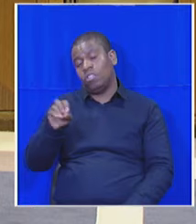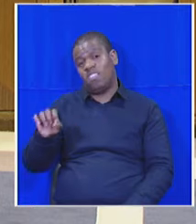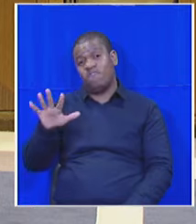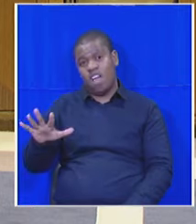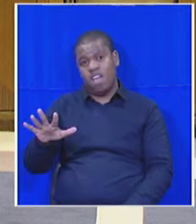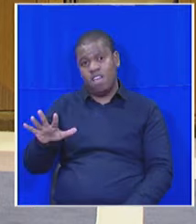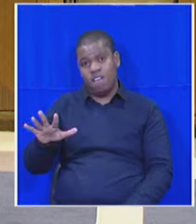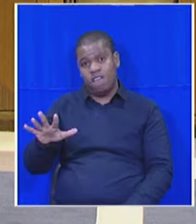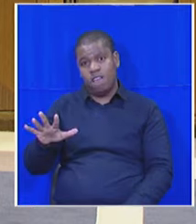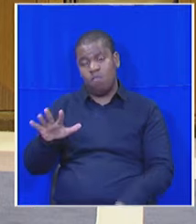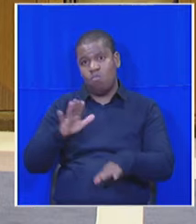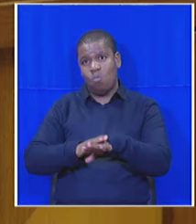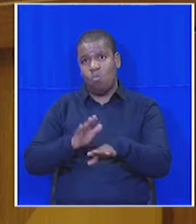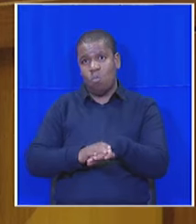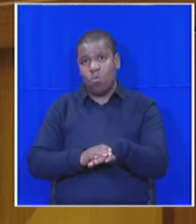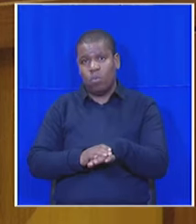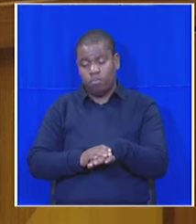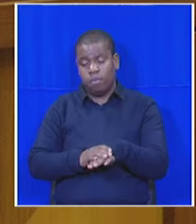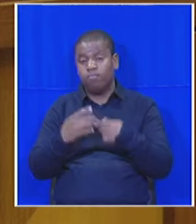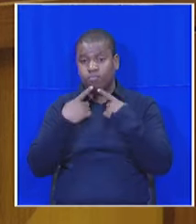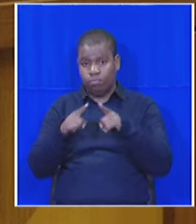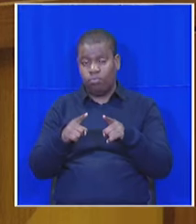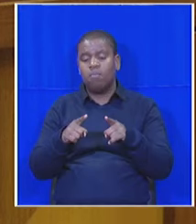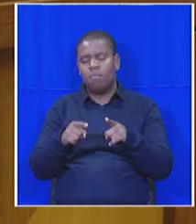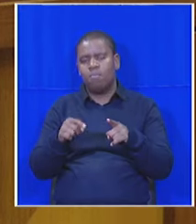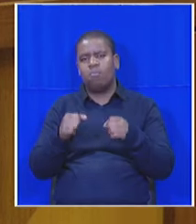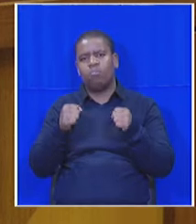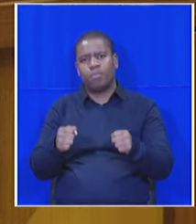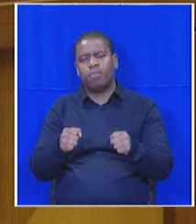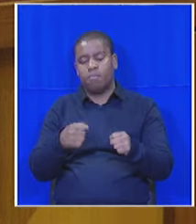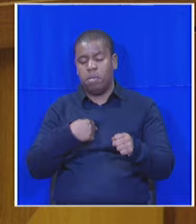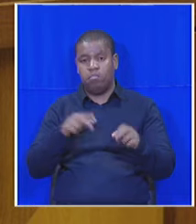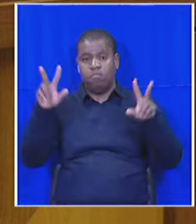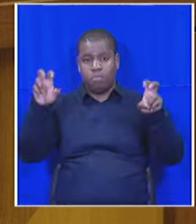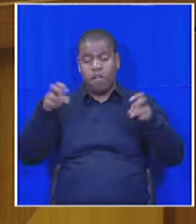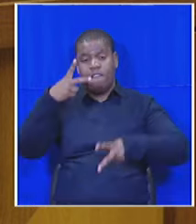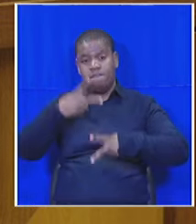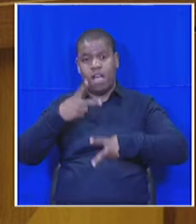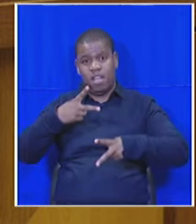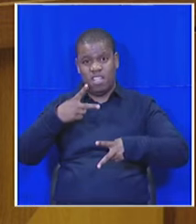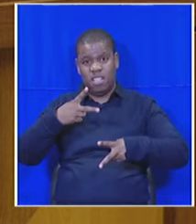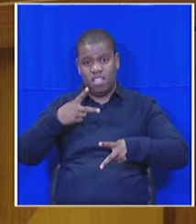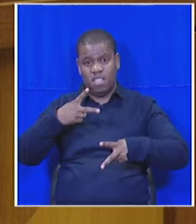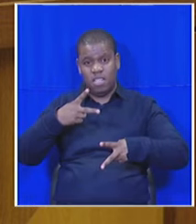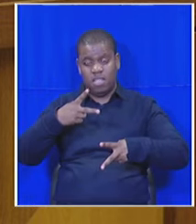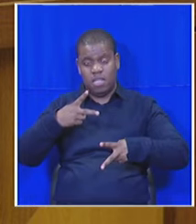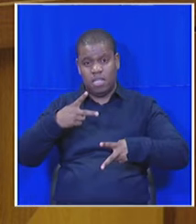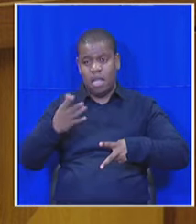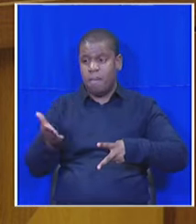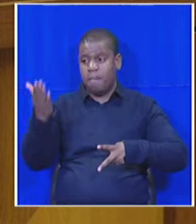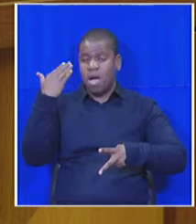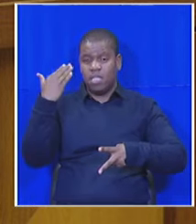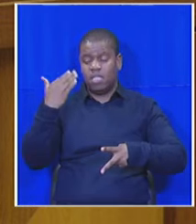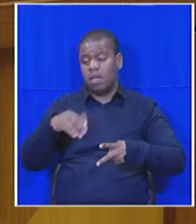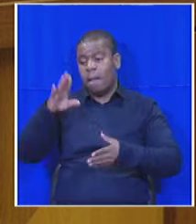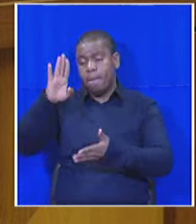White Paper on Corrections in South Africa stated boldly, and I quote, "The final fundamental break with the past archaic penal